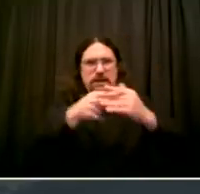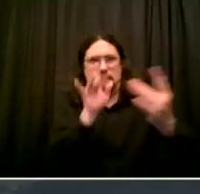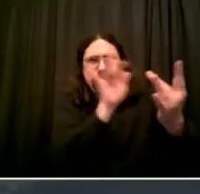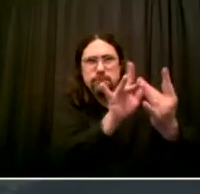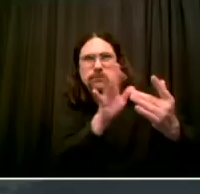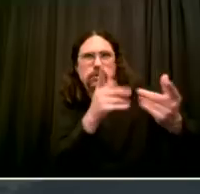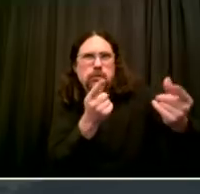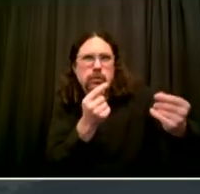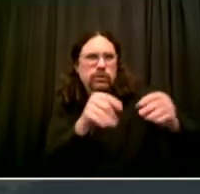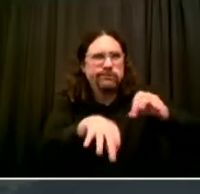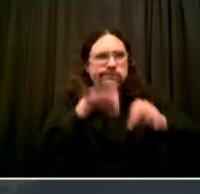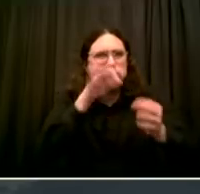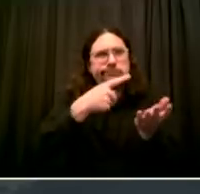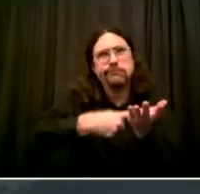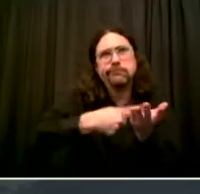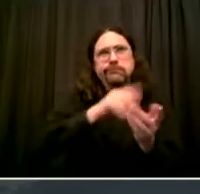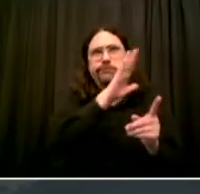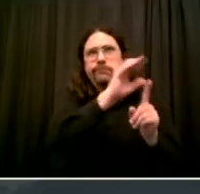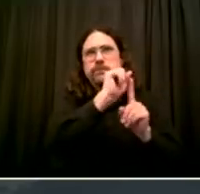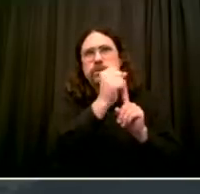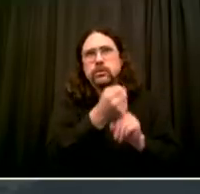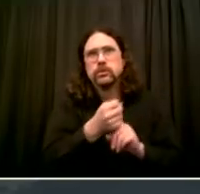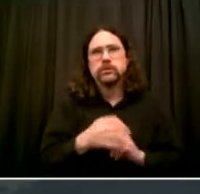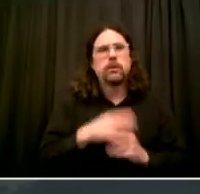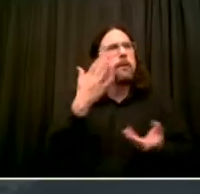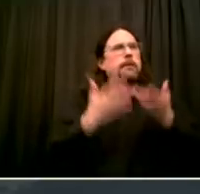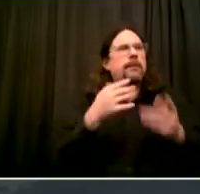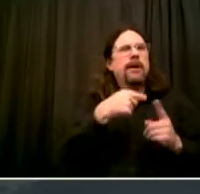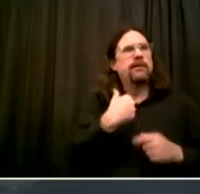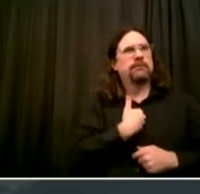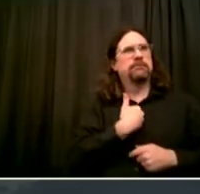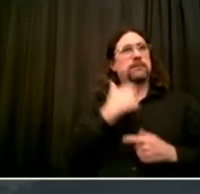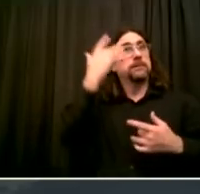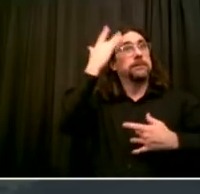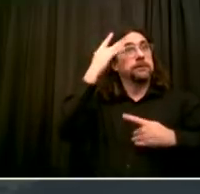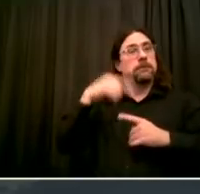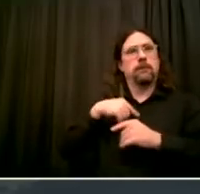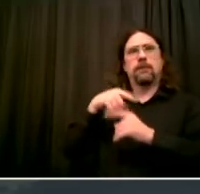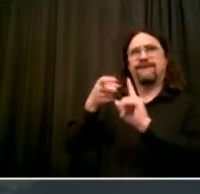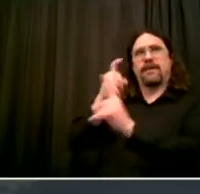says, wait a minute, you know, you're symptomatic, or the doctor tells you